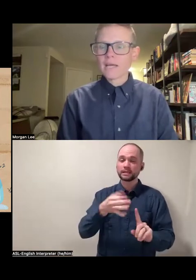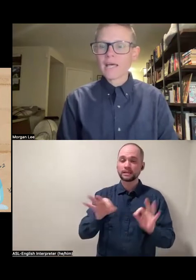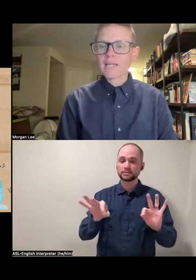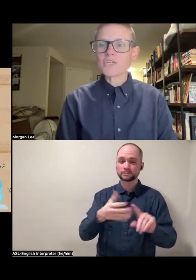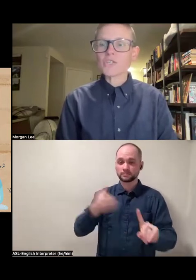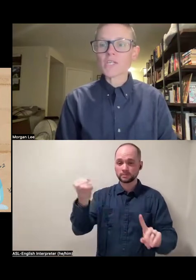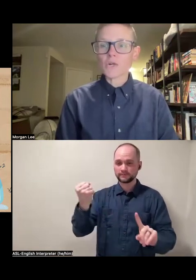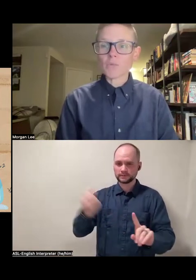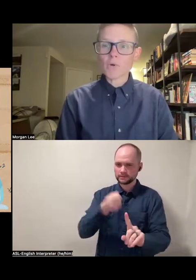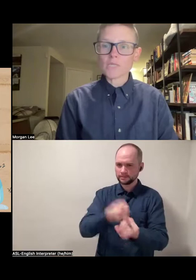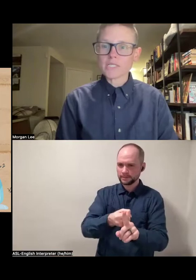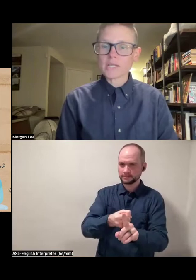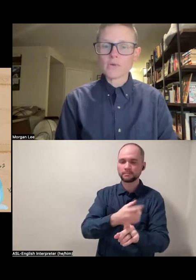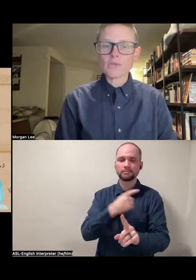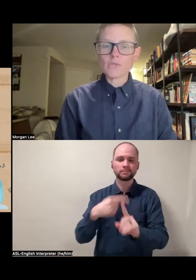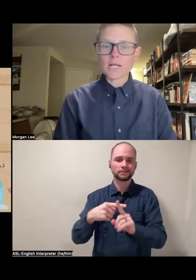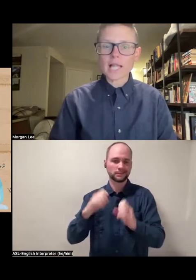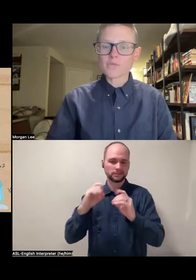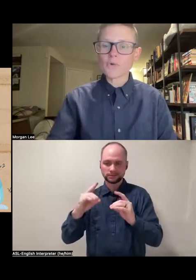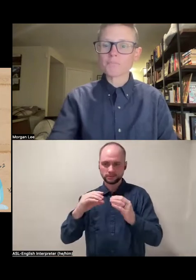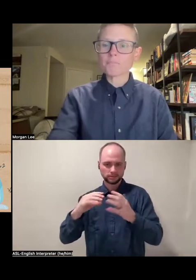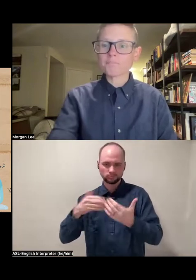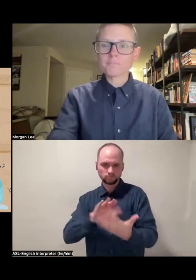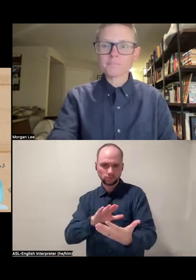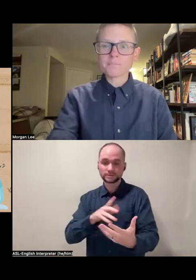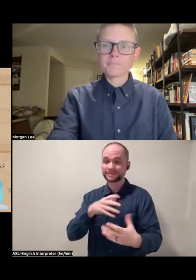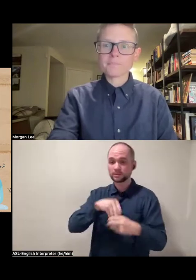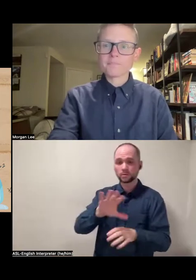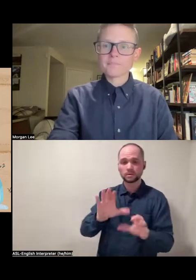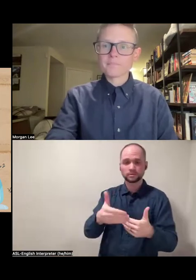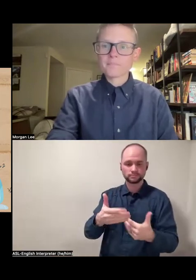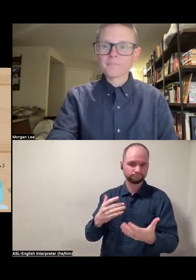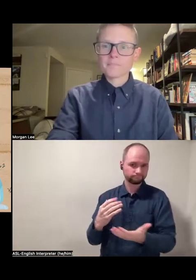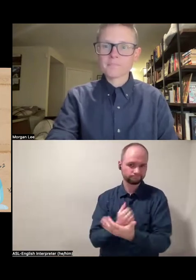deprivation and educational approaches that you can use in the classroom.